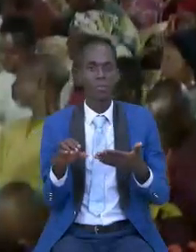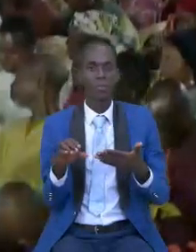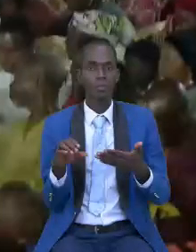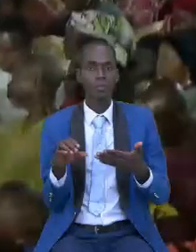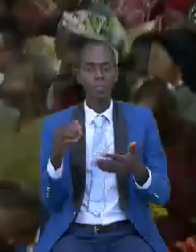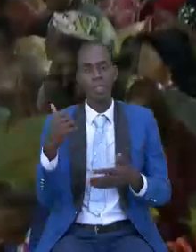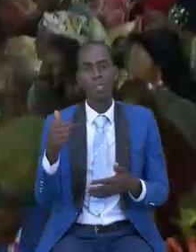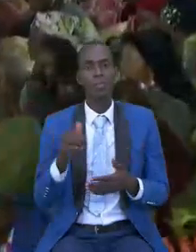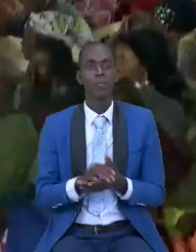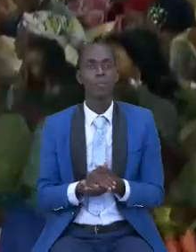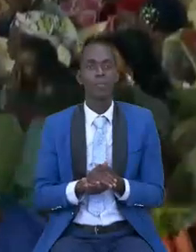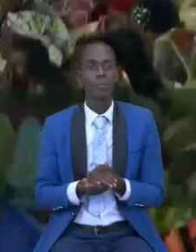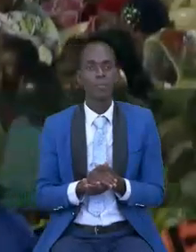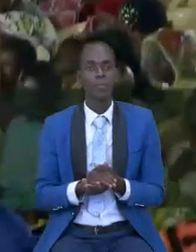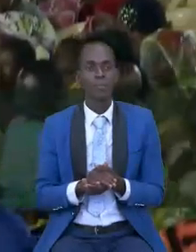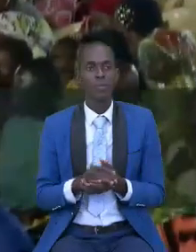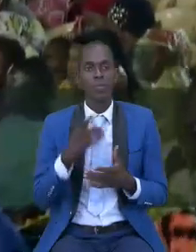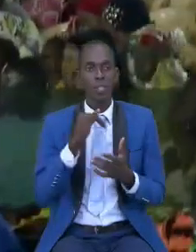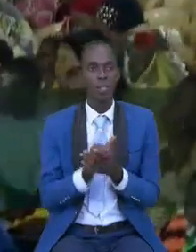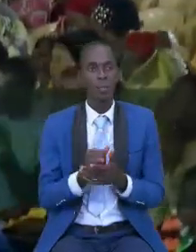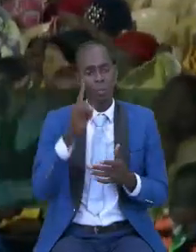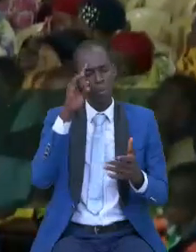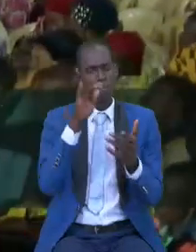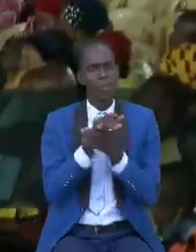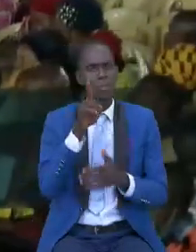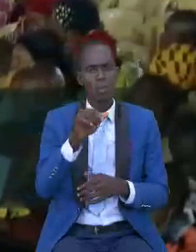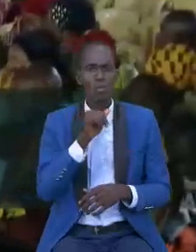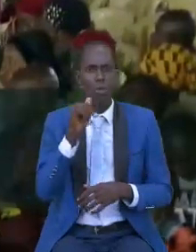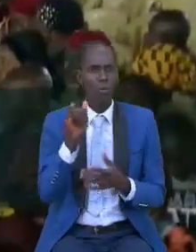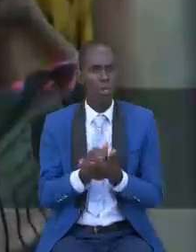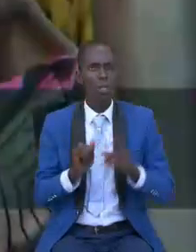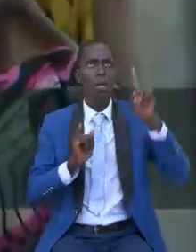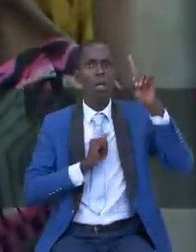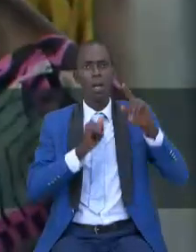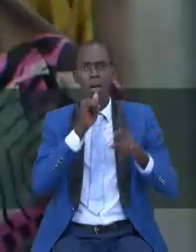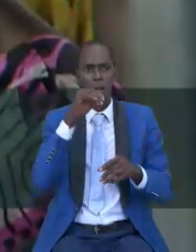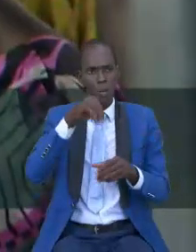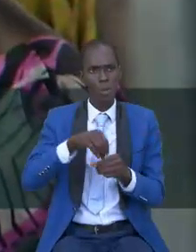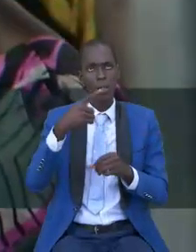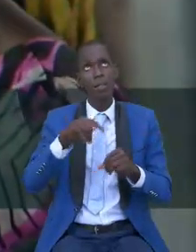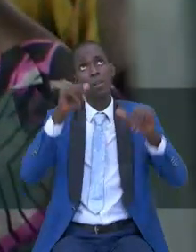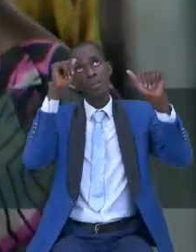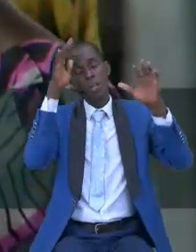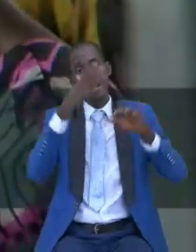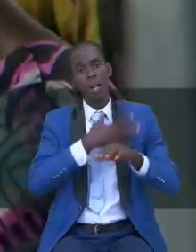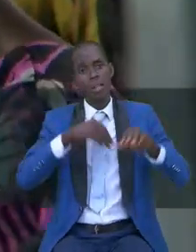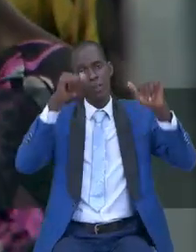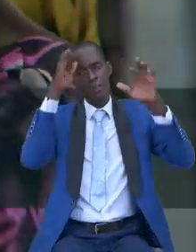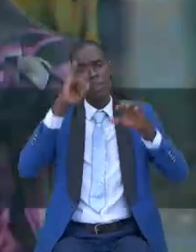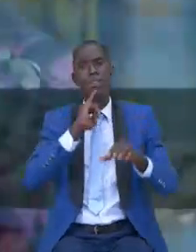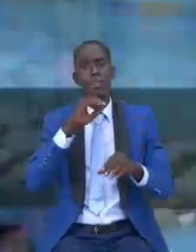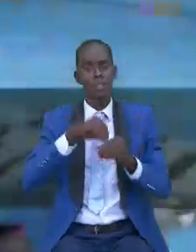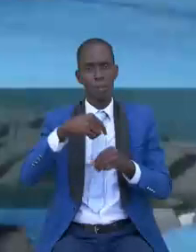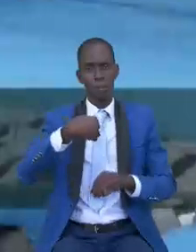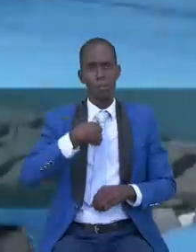verse 10. It says, believest thou not that I am in the Father, and the Father is in me?